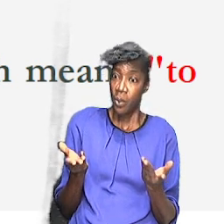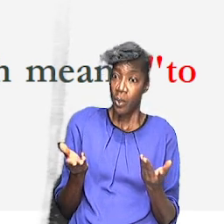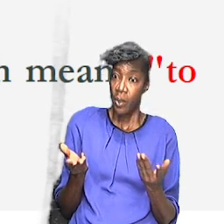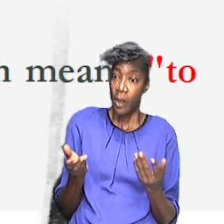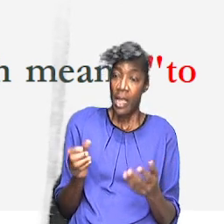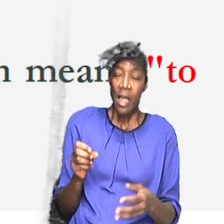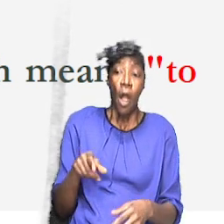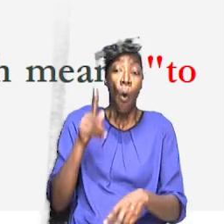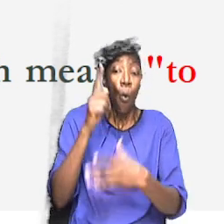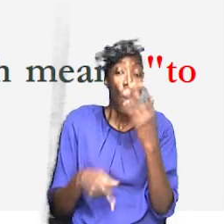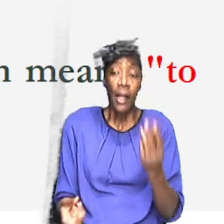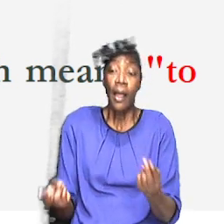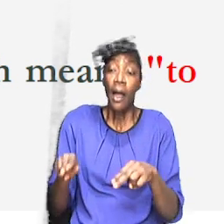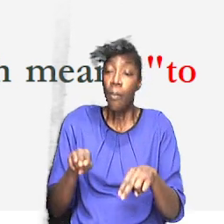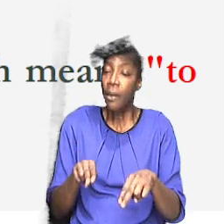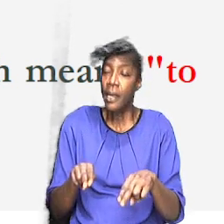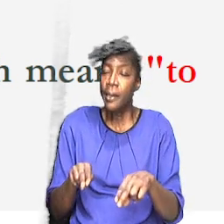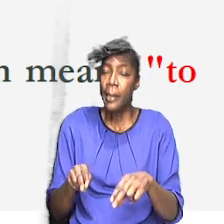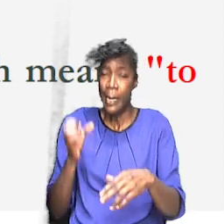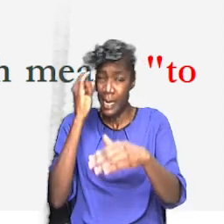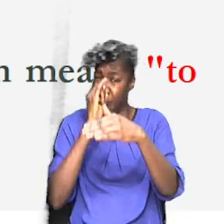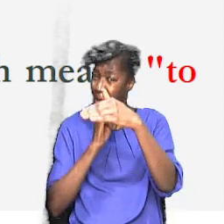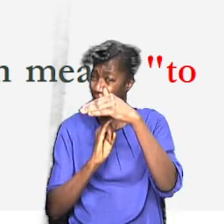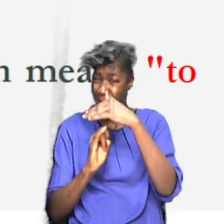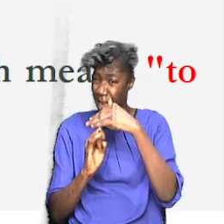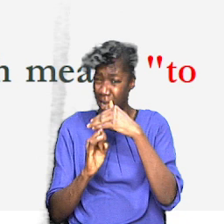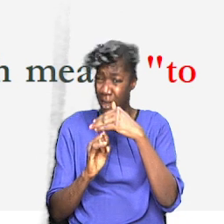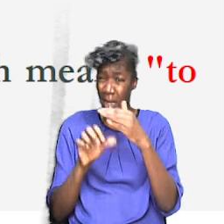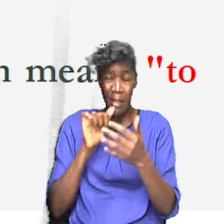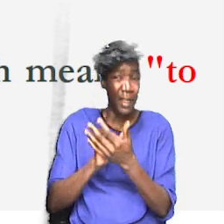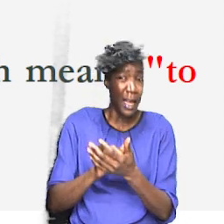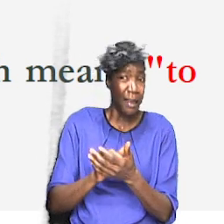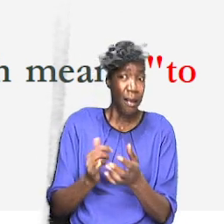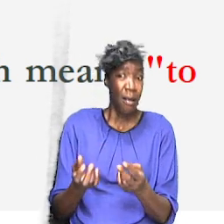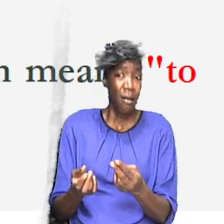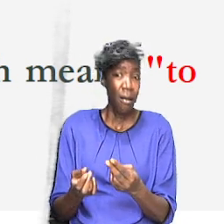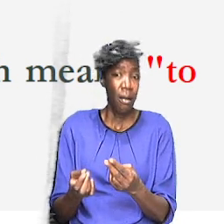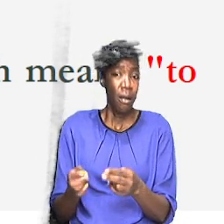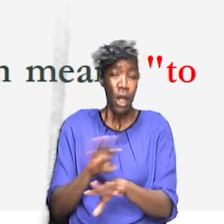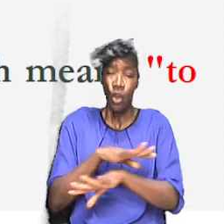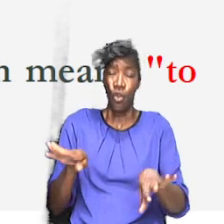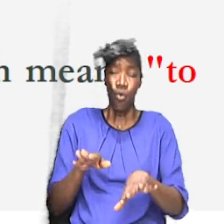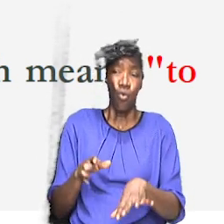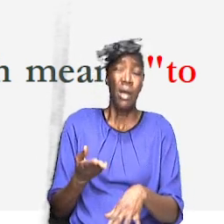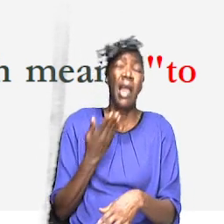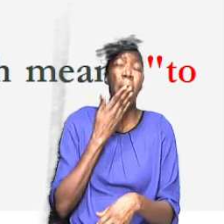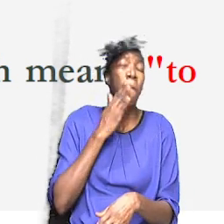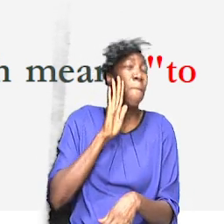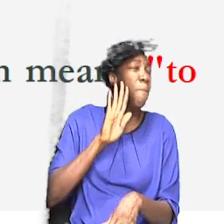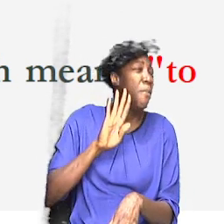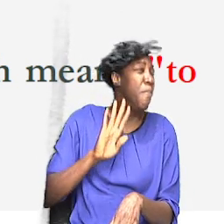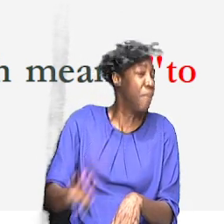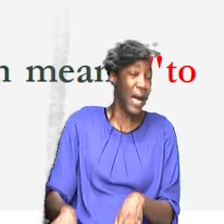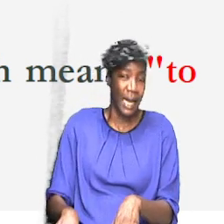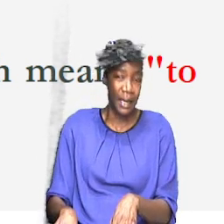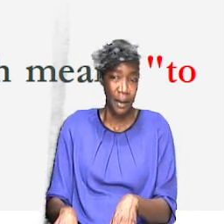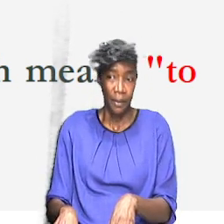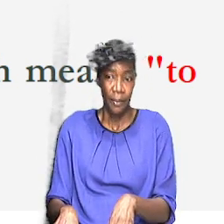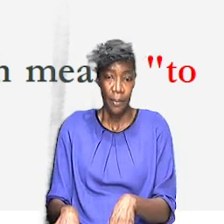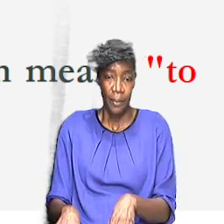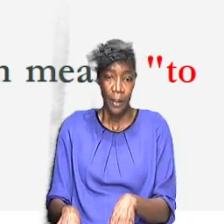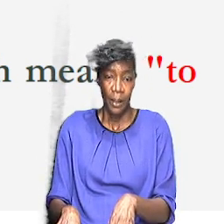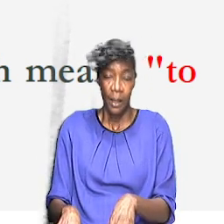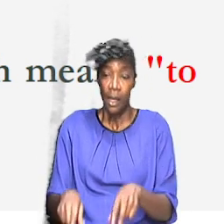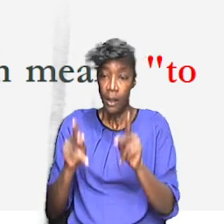being injected on the Jews during that time. Amen. And it was so bad, brethren, that it is believed that they even put